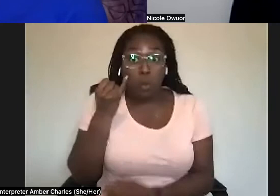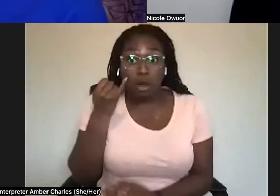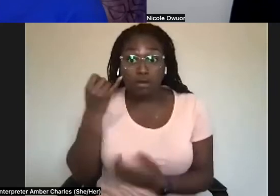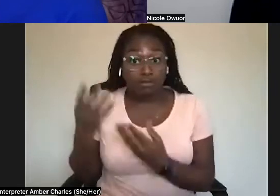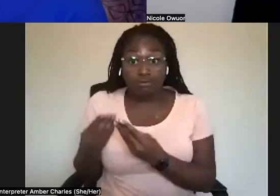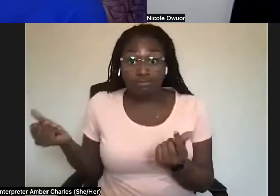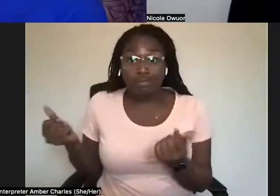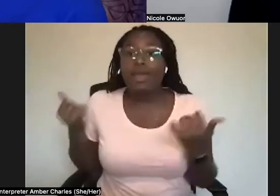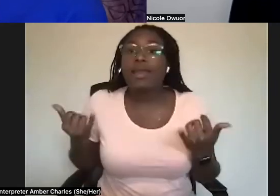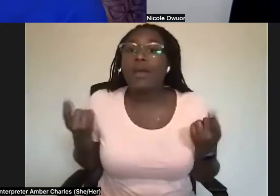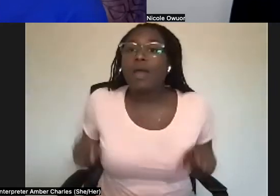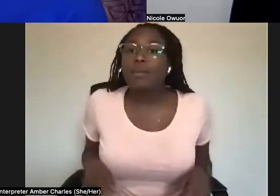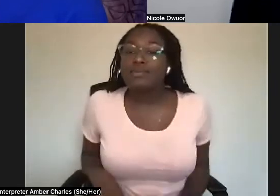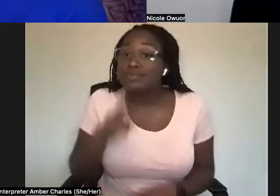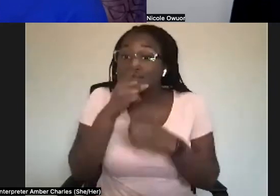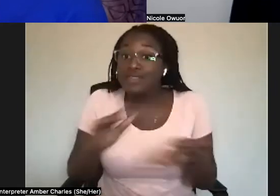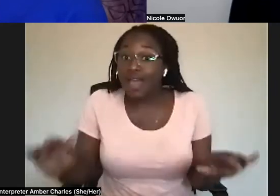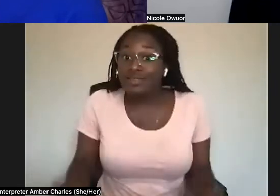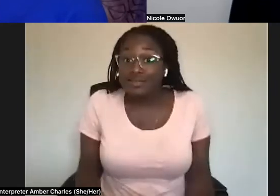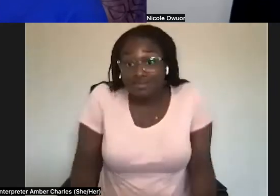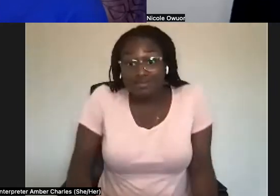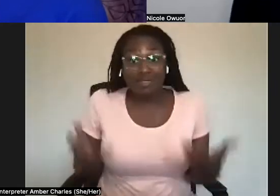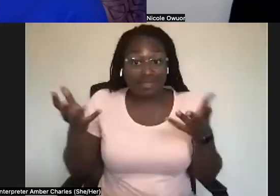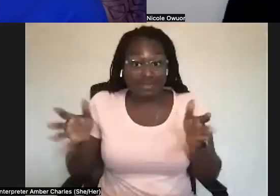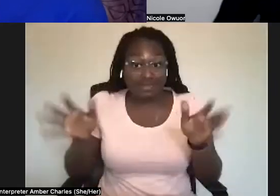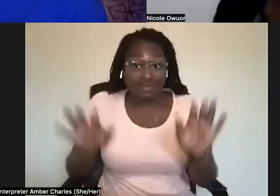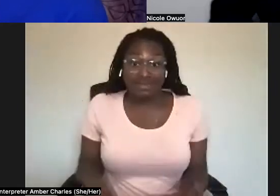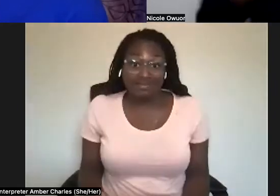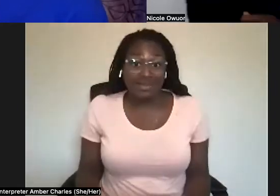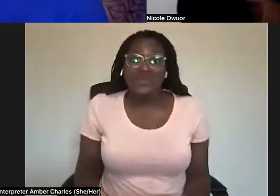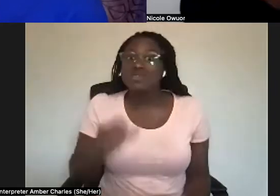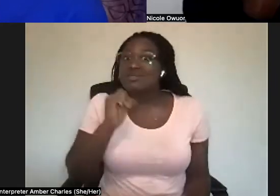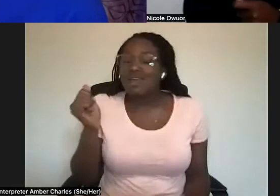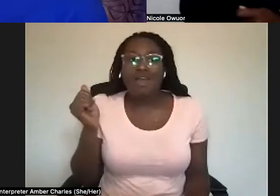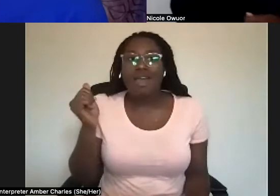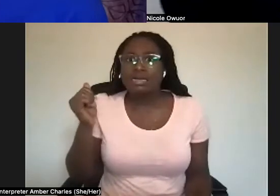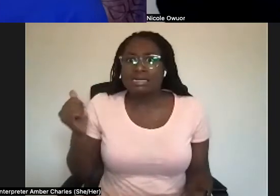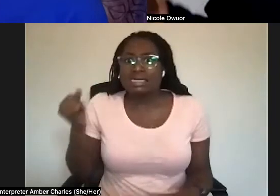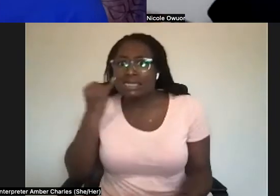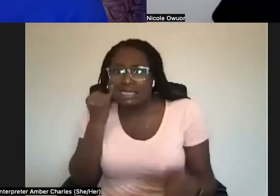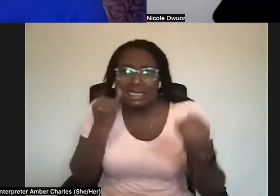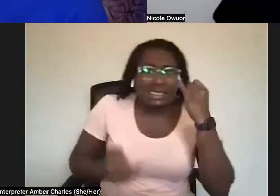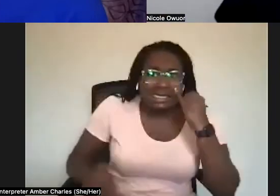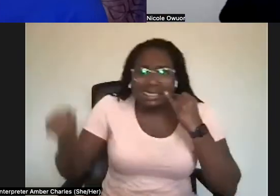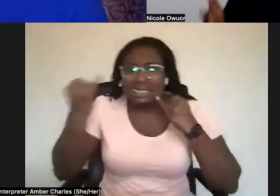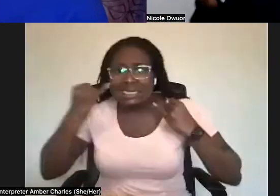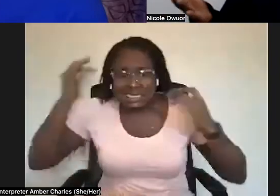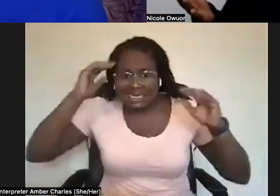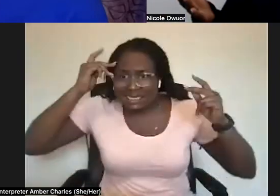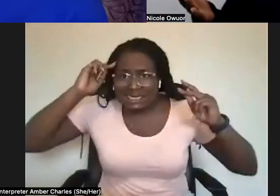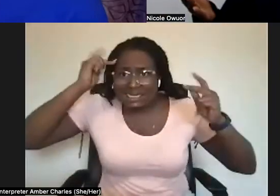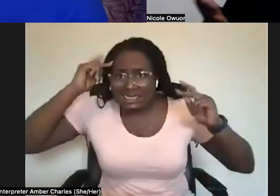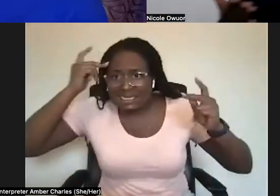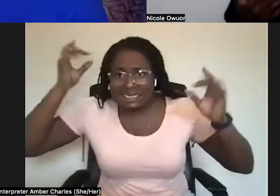happened? Silence. That's it. It was not all of these catastrophes that we thought. And